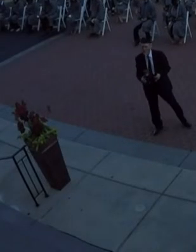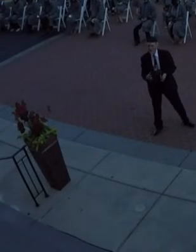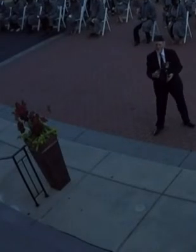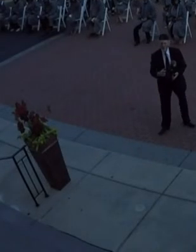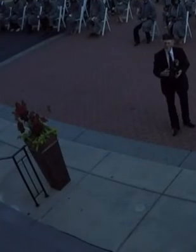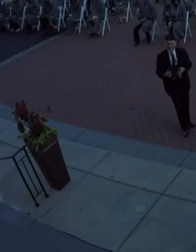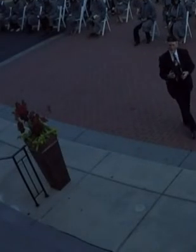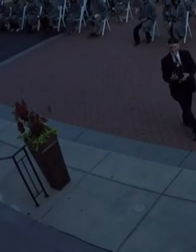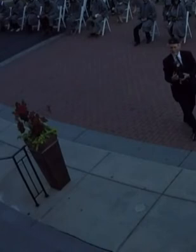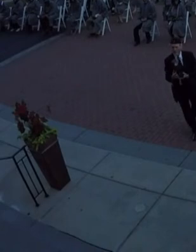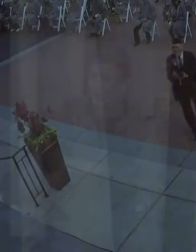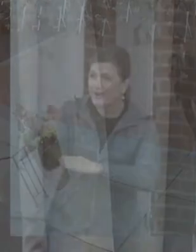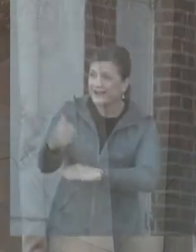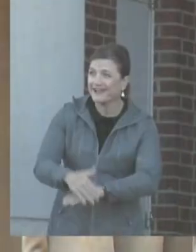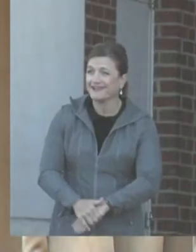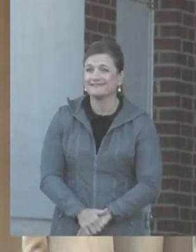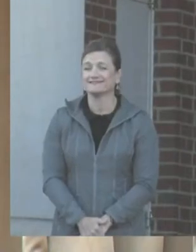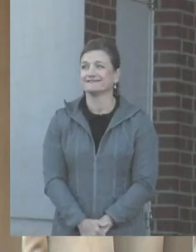Good morning.